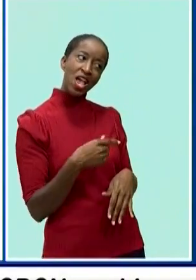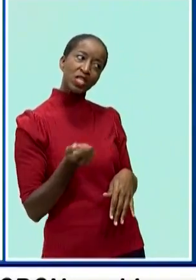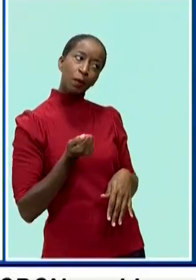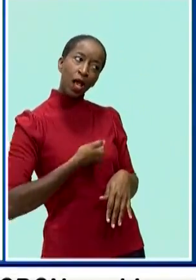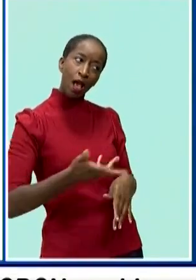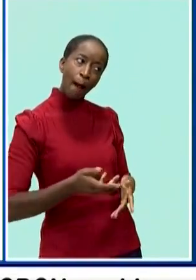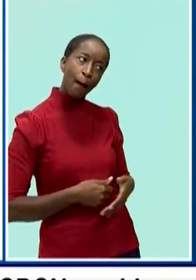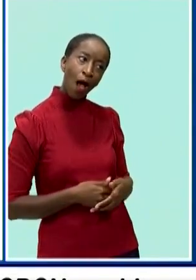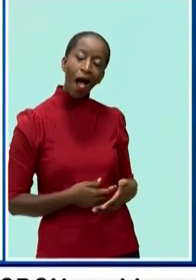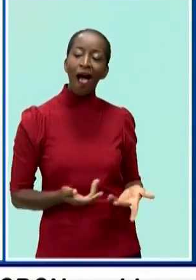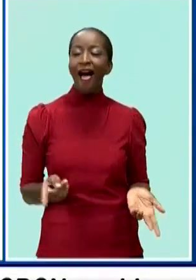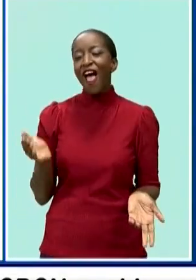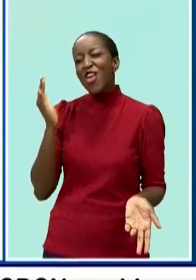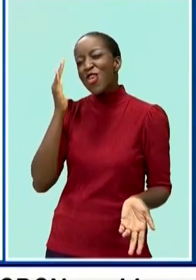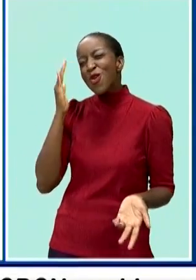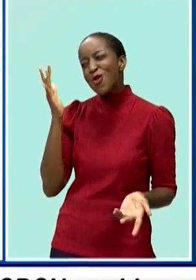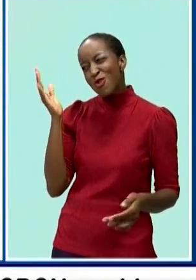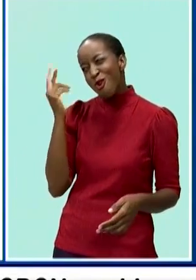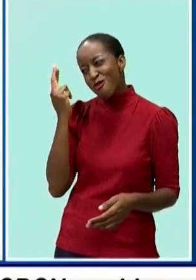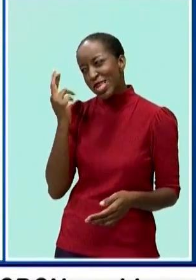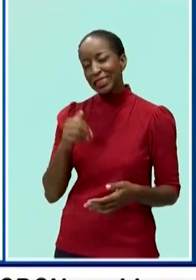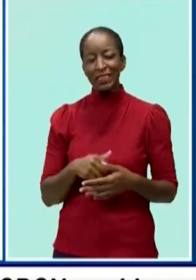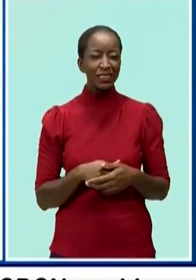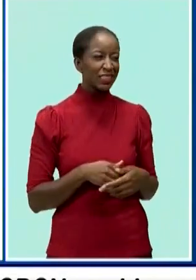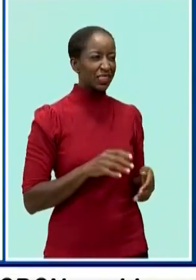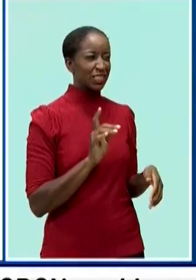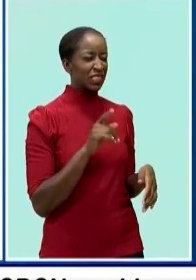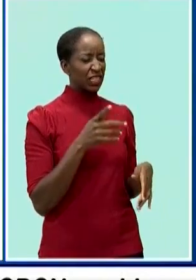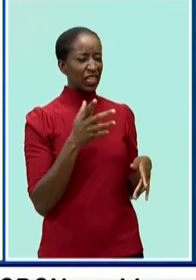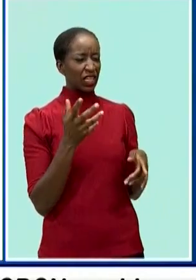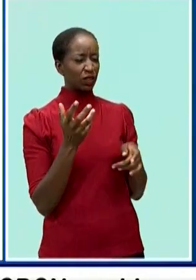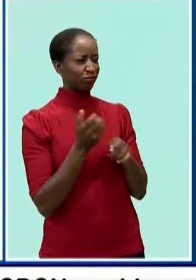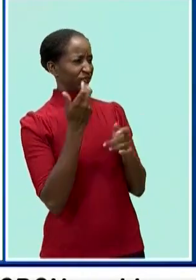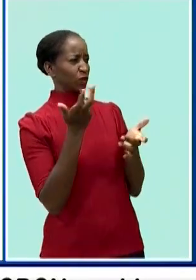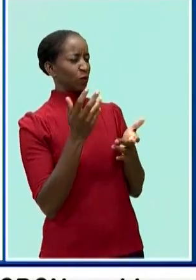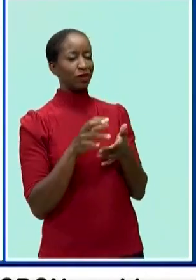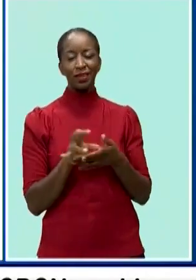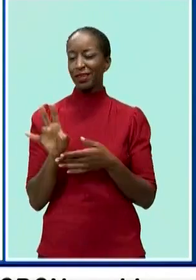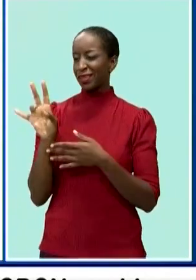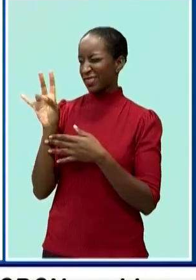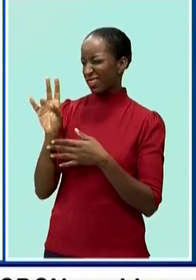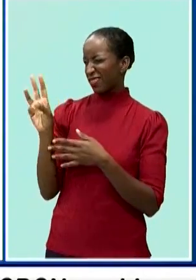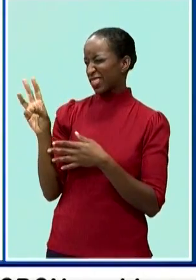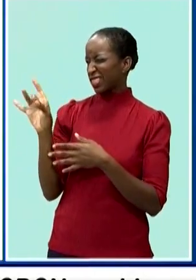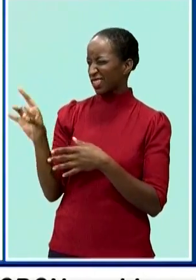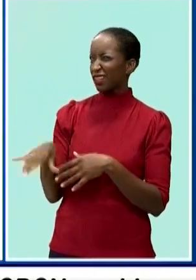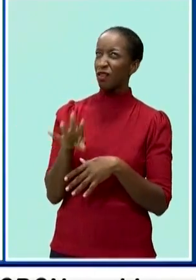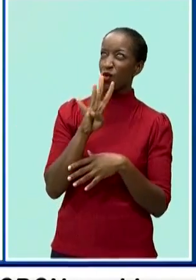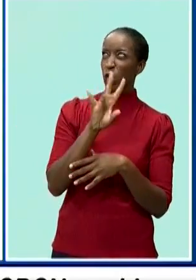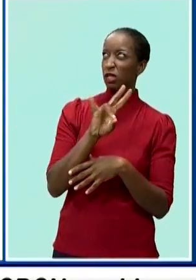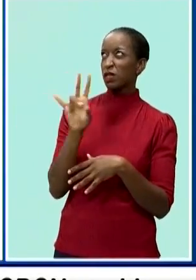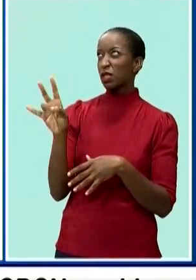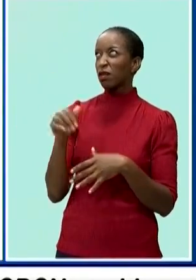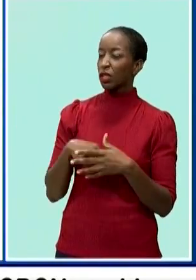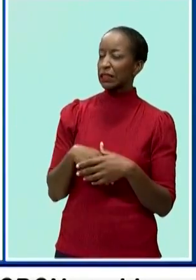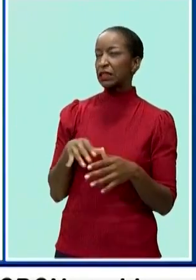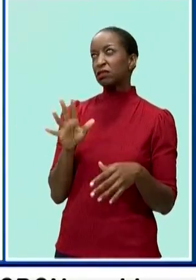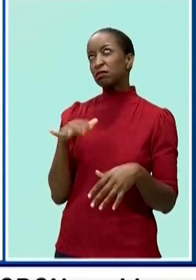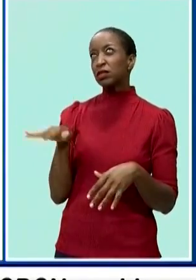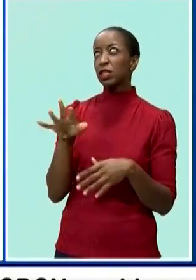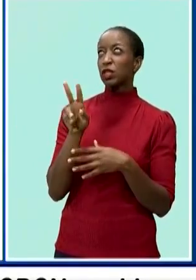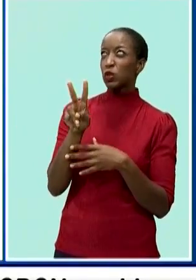It's a lot of money though. What was the original amount again? 768 to 477. If my math serves me correct, that's roughly